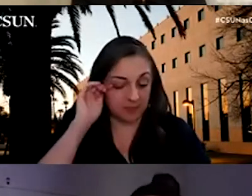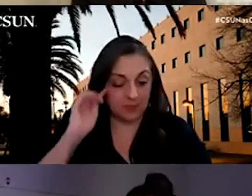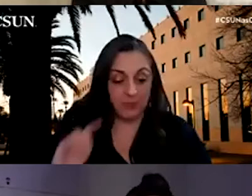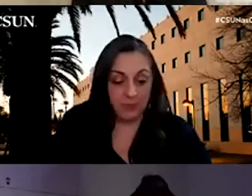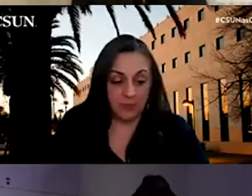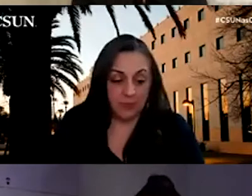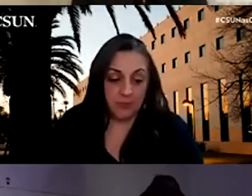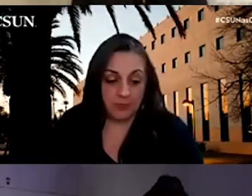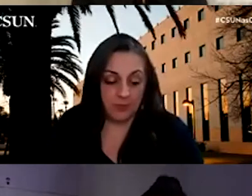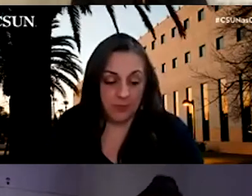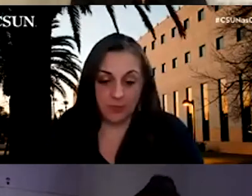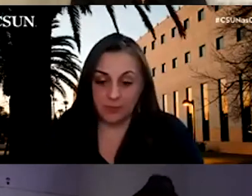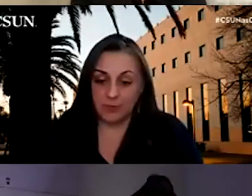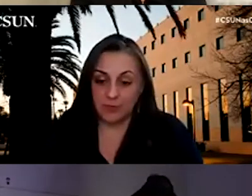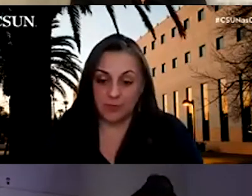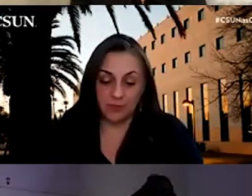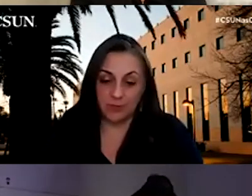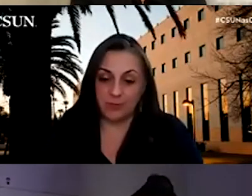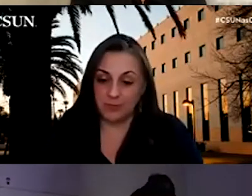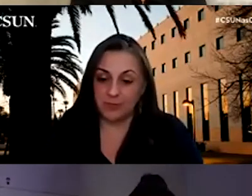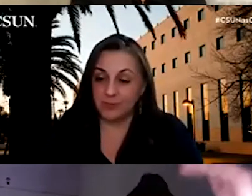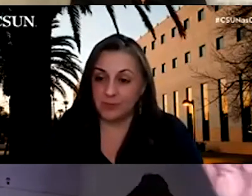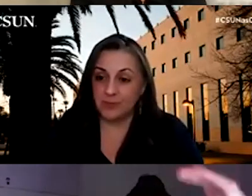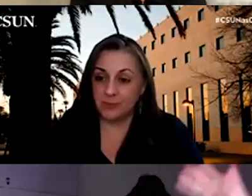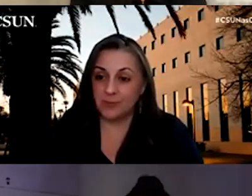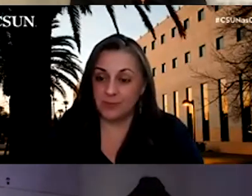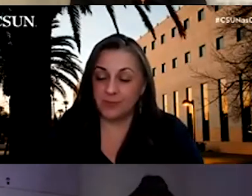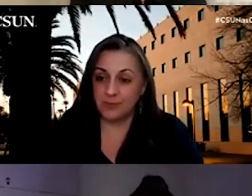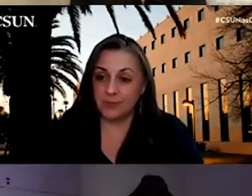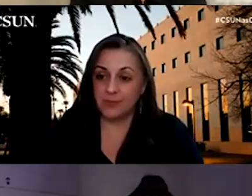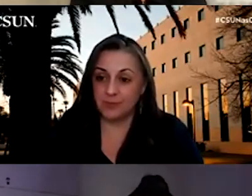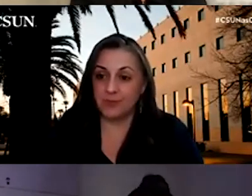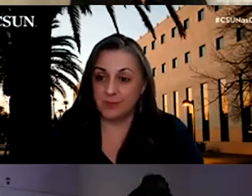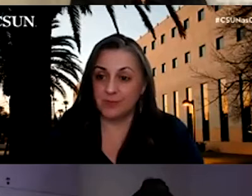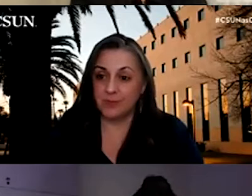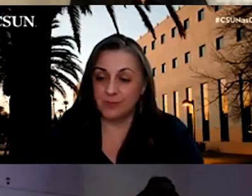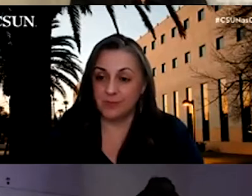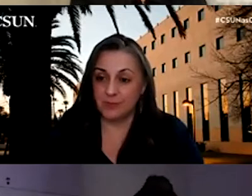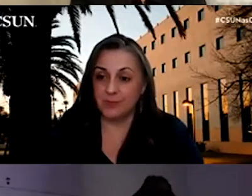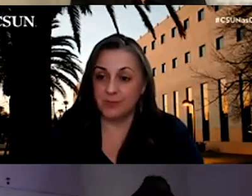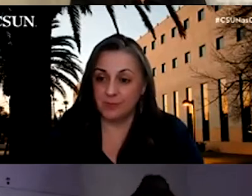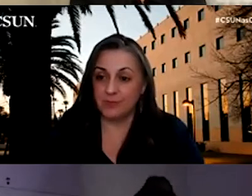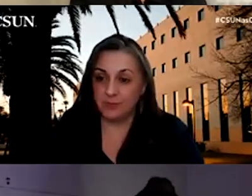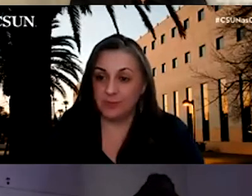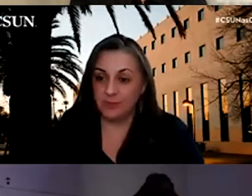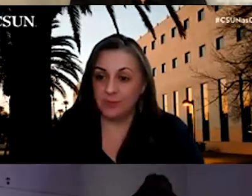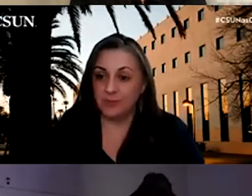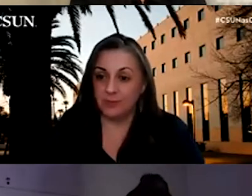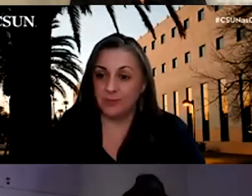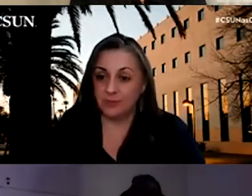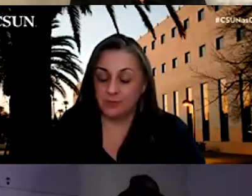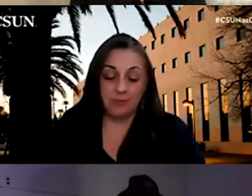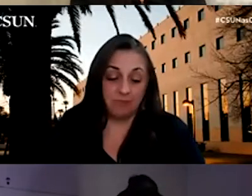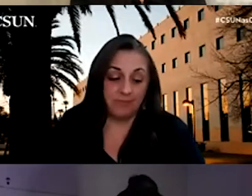my Latinx community. And now it's applying that at that level and saying, give us a seat at the table, have our students' voices